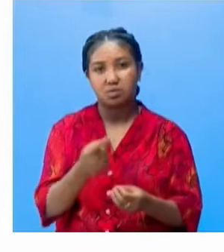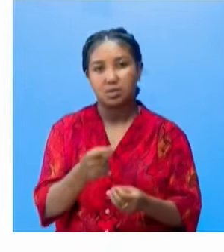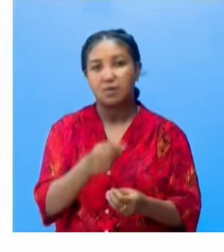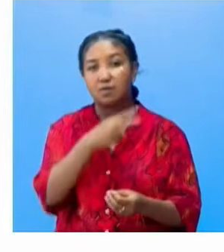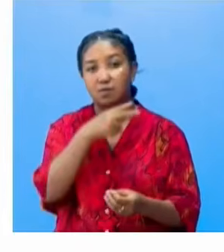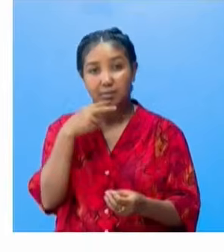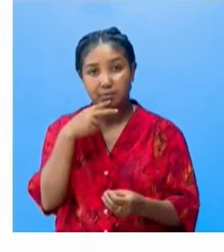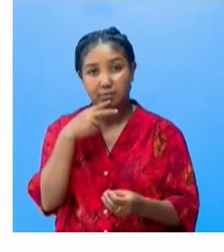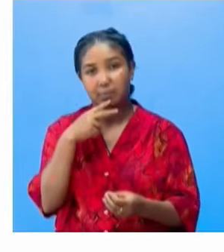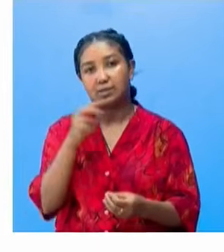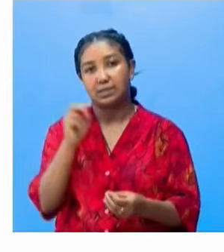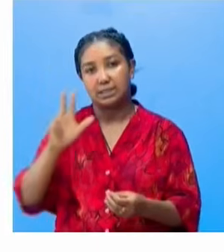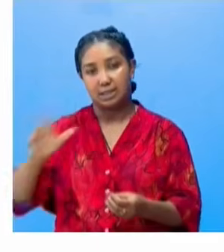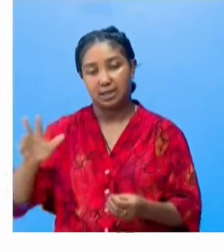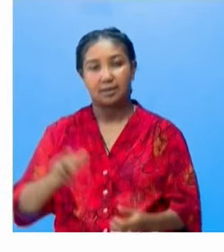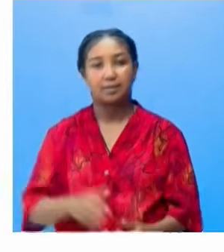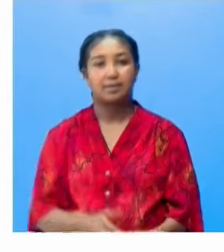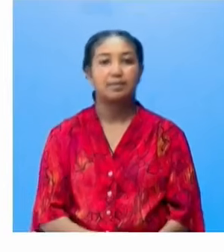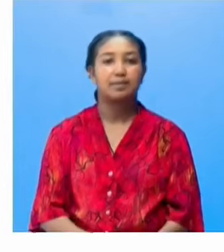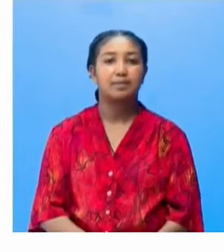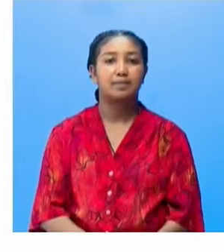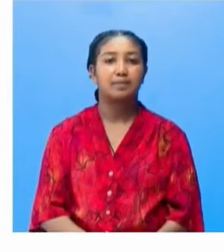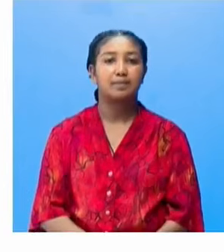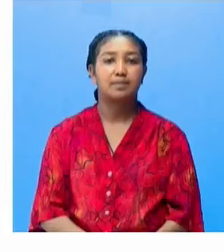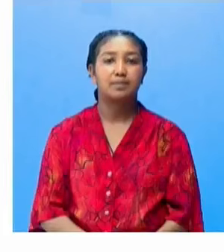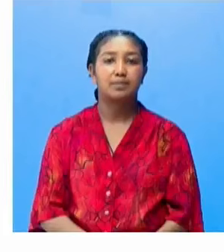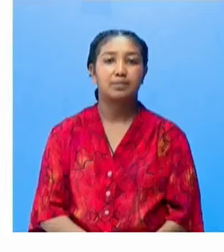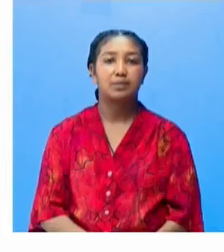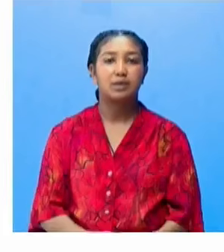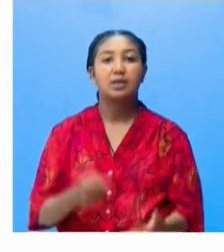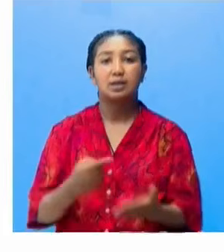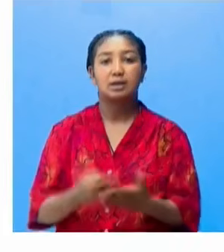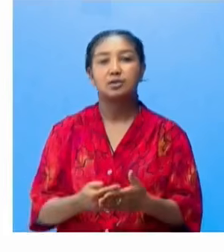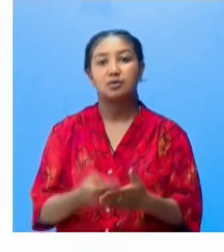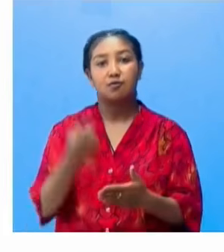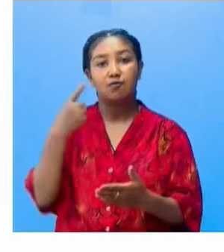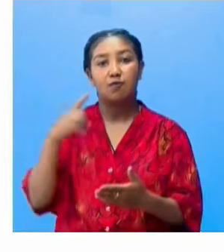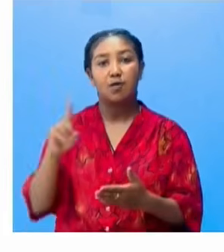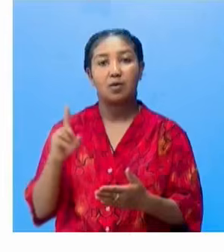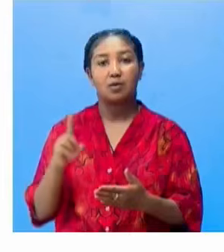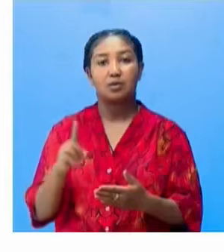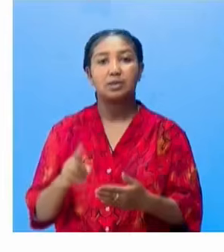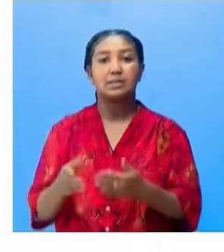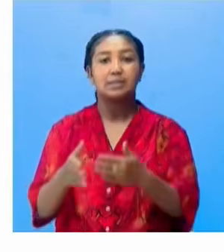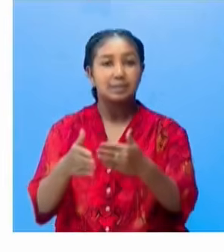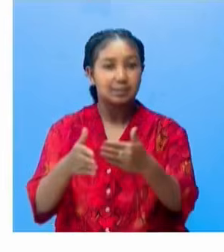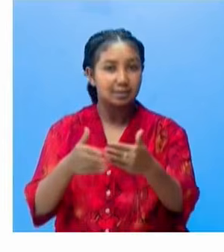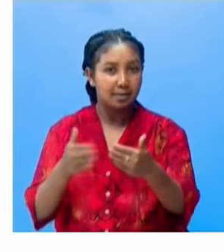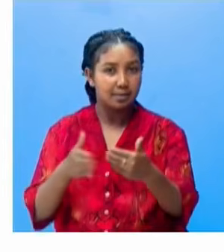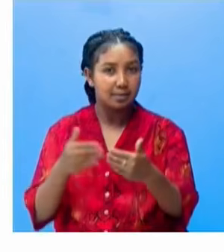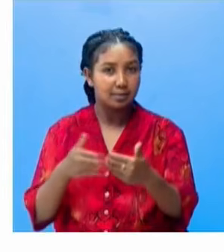is what? Verb 3. This is for simple